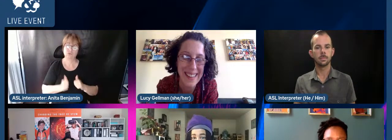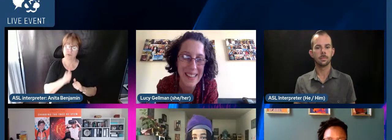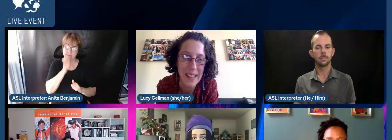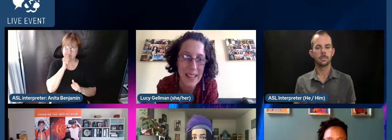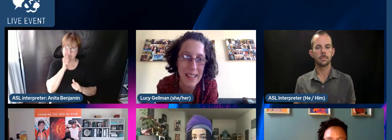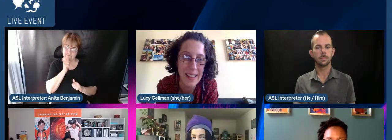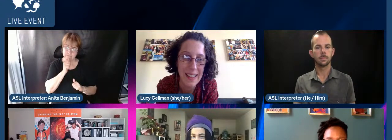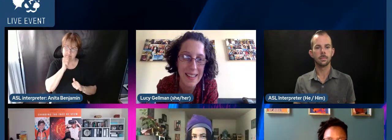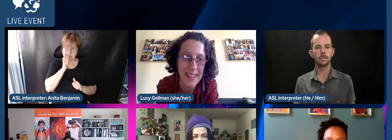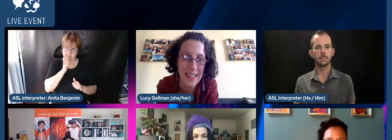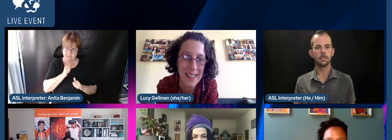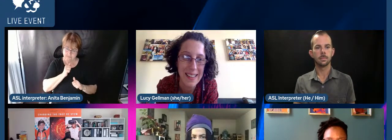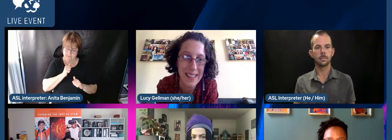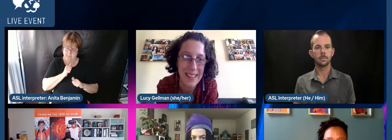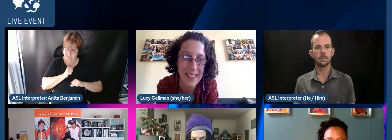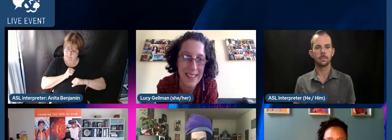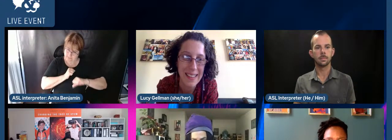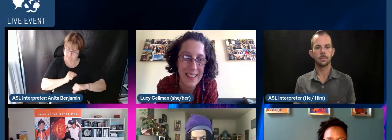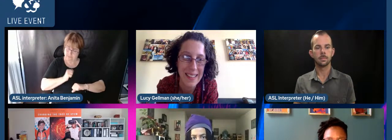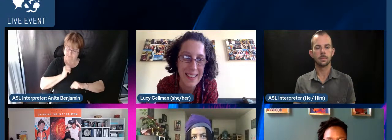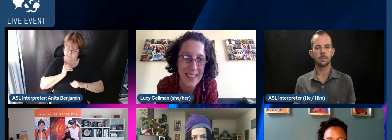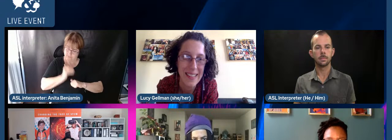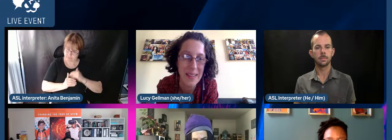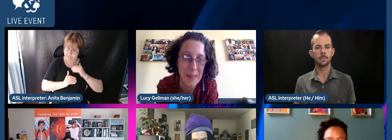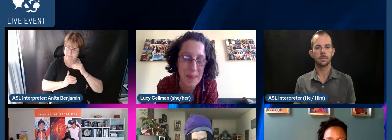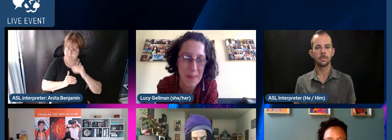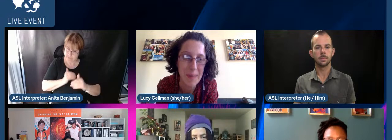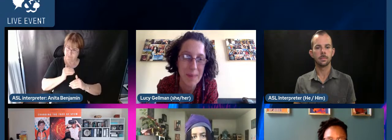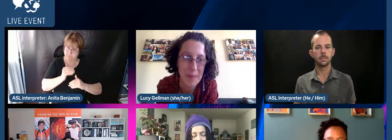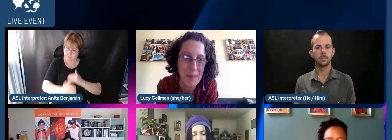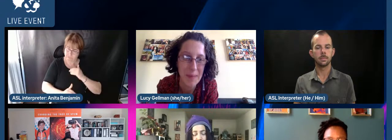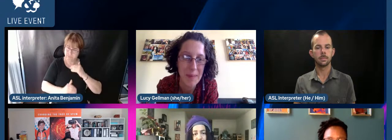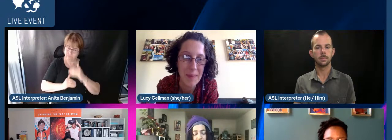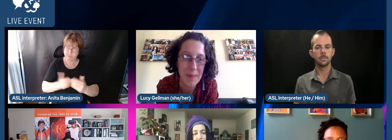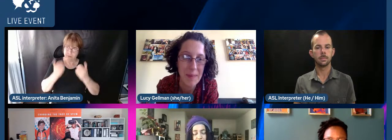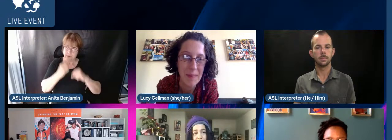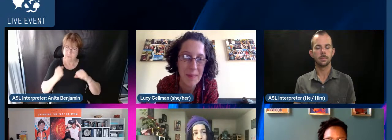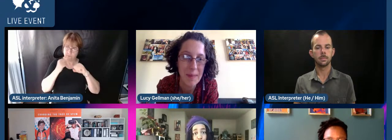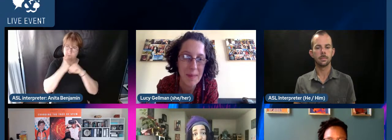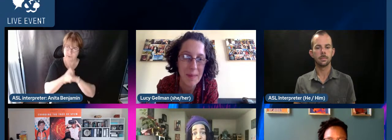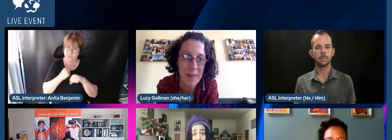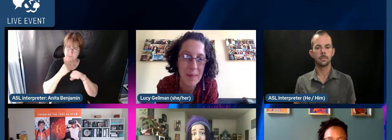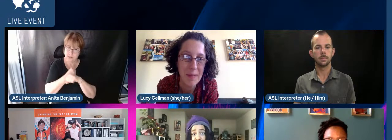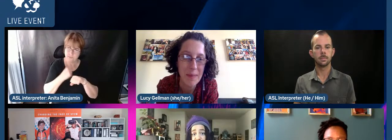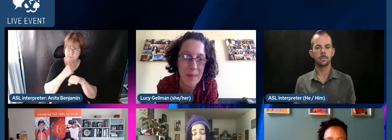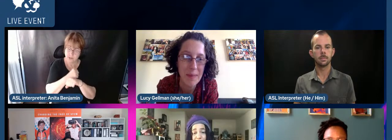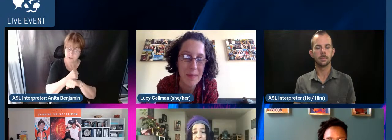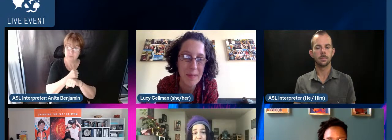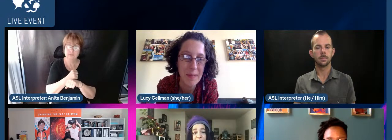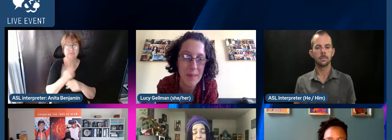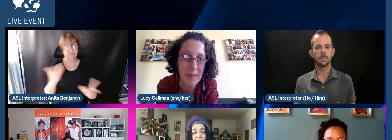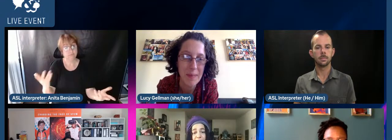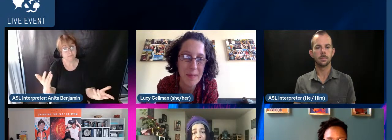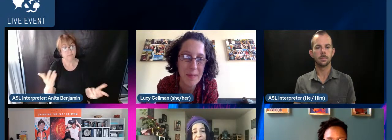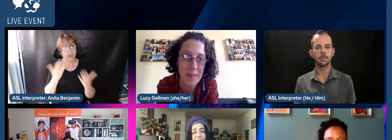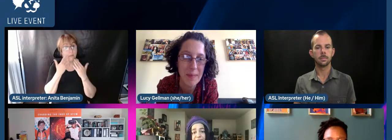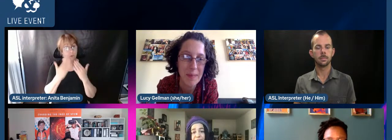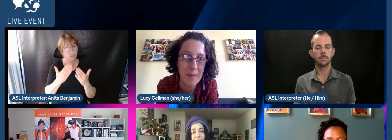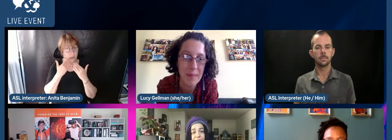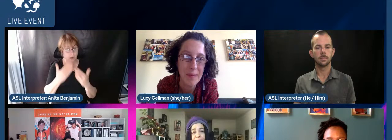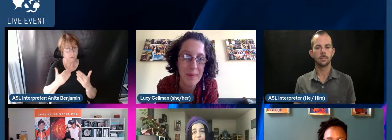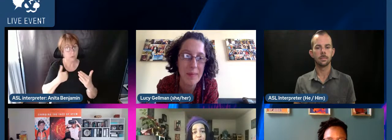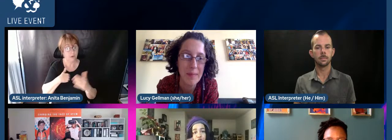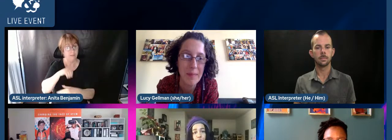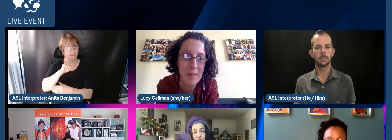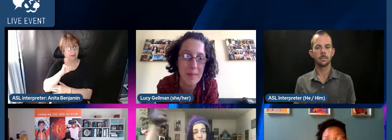or patiently pushing us just an inch forward. I am grateful to at least be able to have the